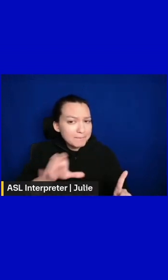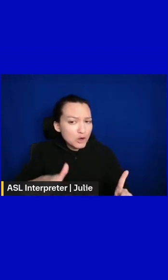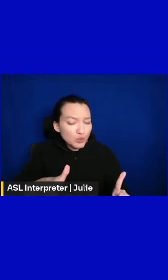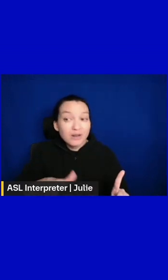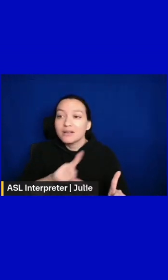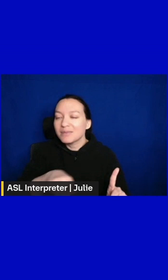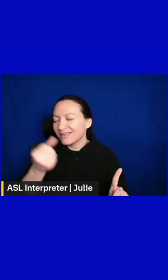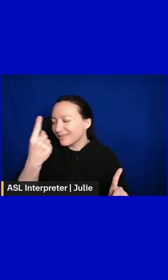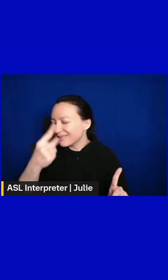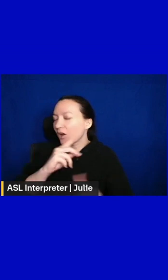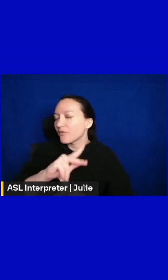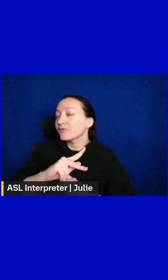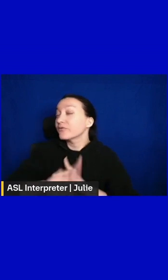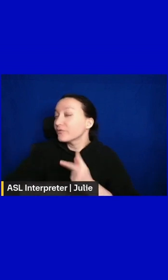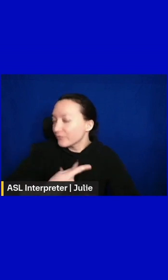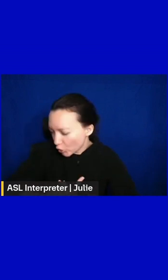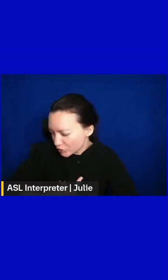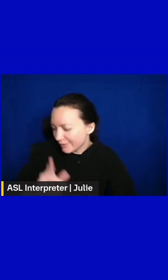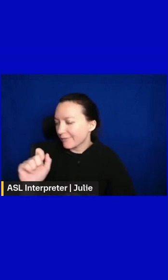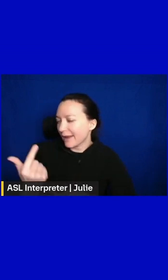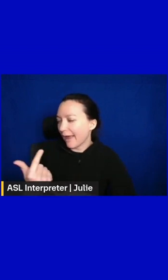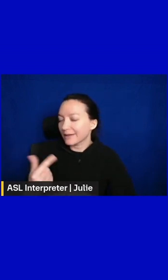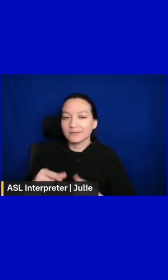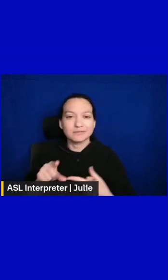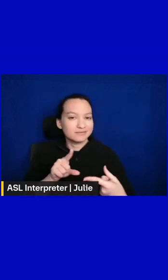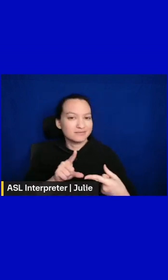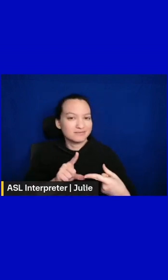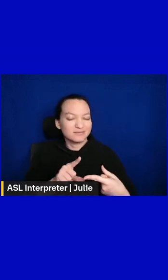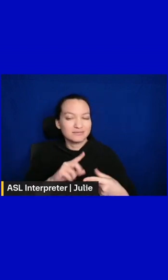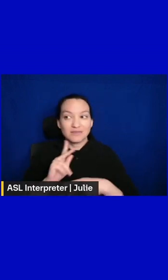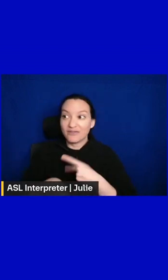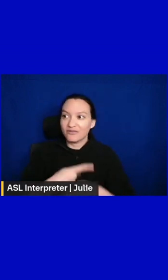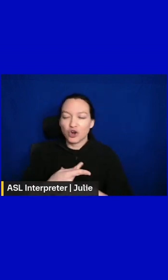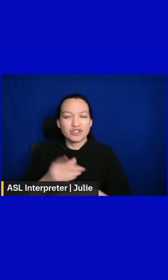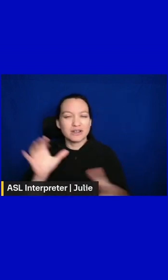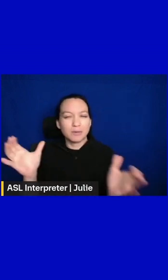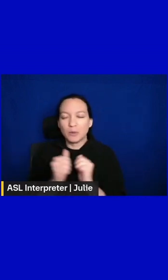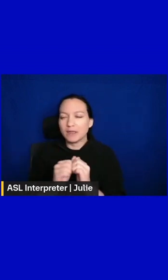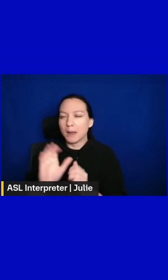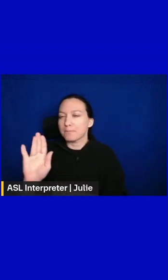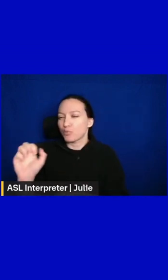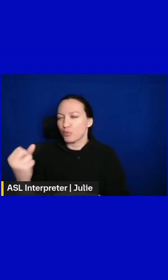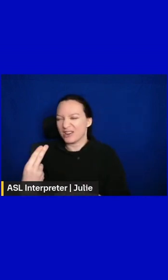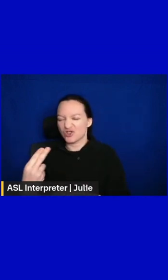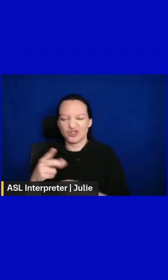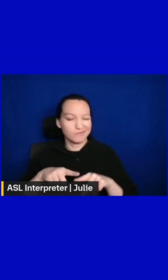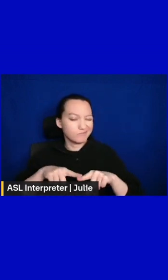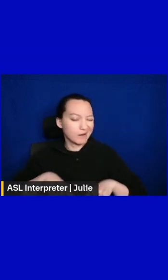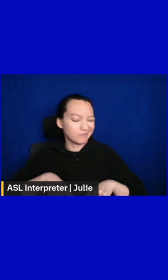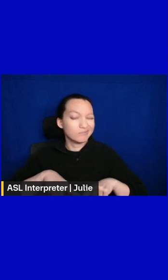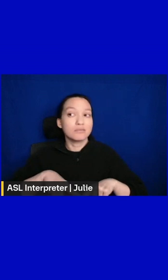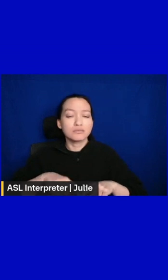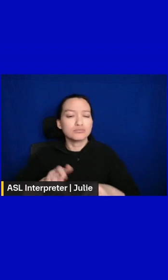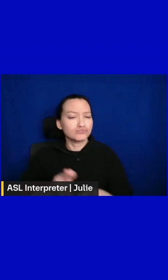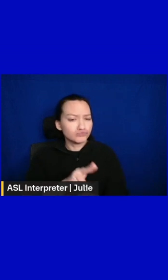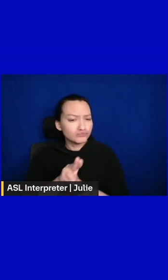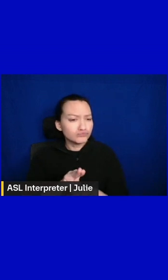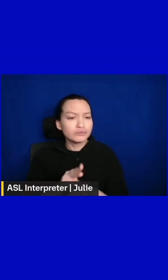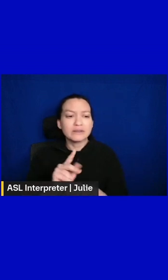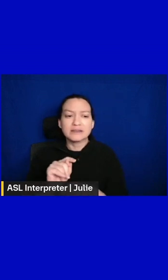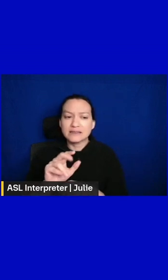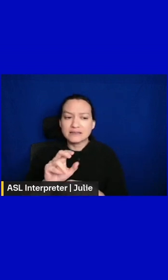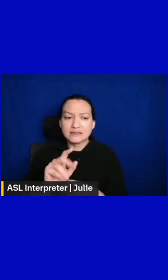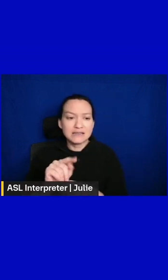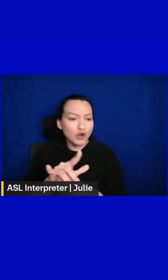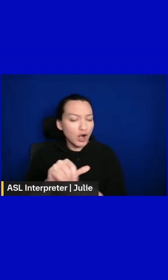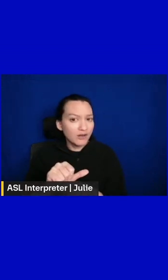going to use a version tag, the difference being the version tag versus the branch base. And this will leverage this Terraform CLI